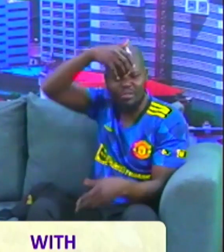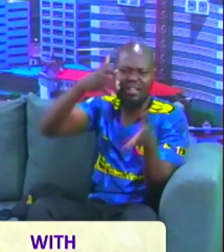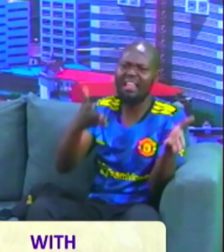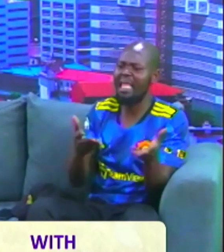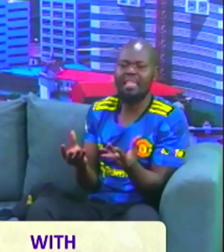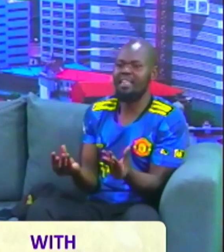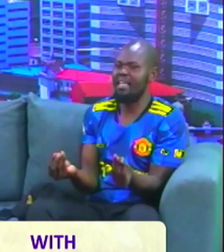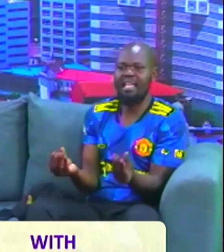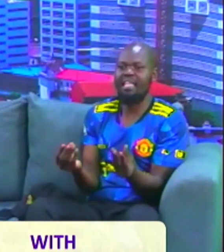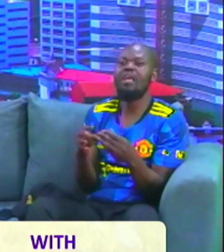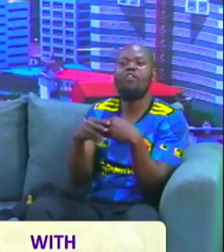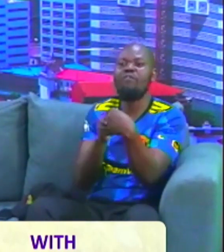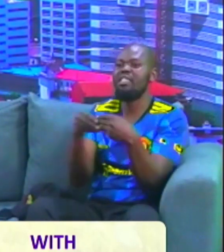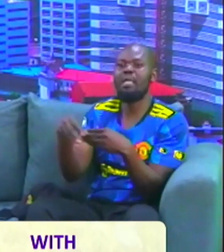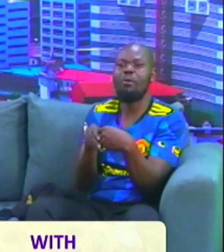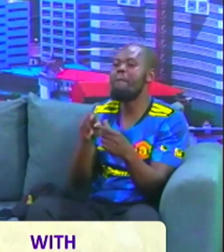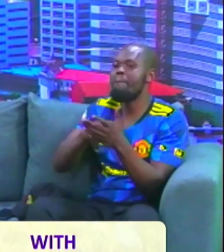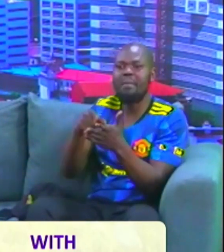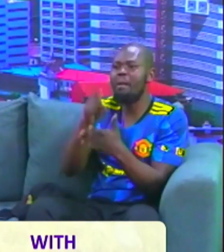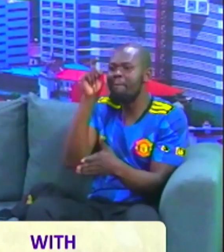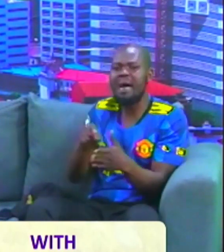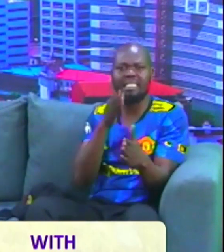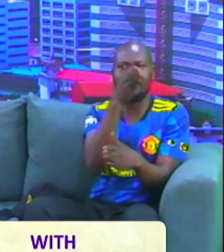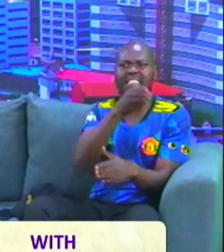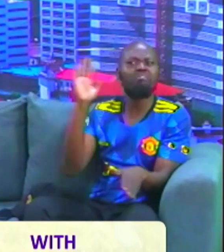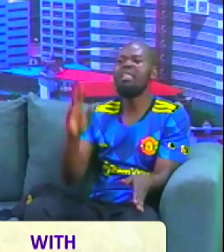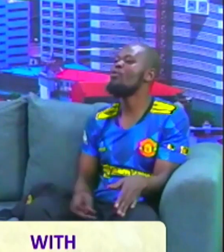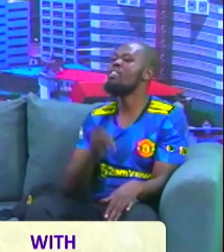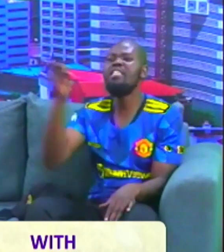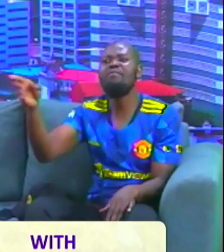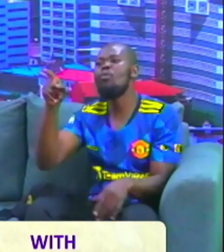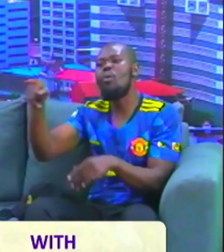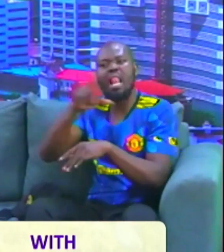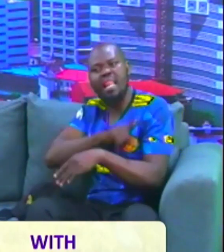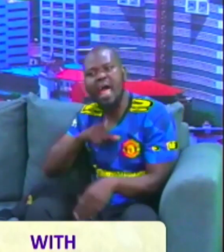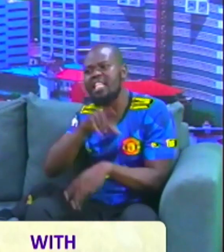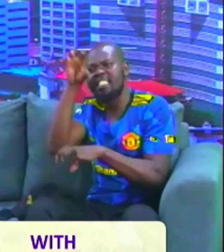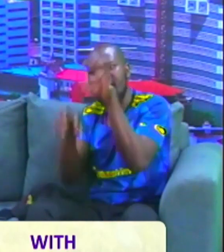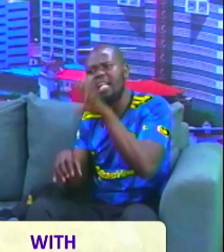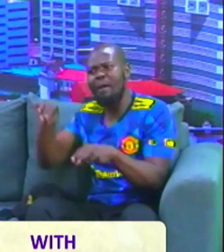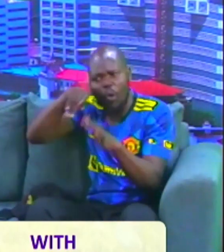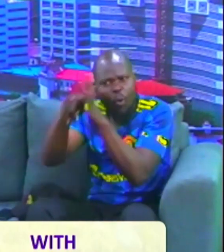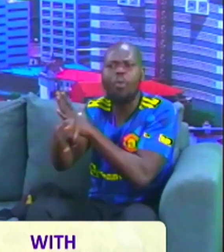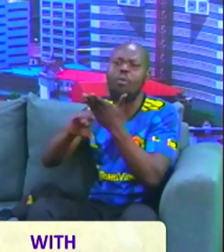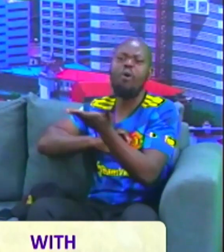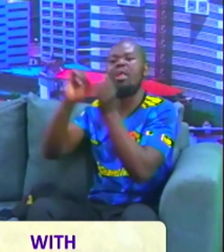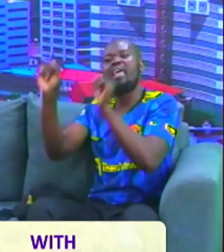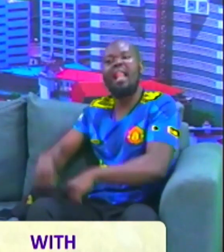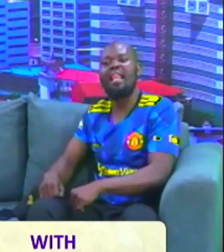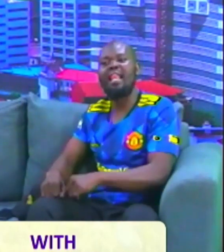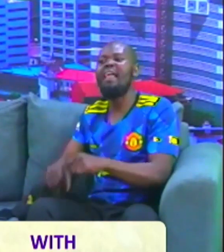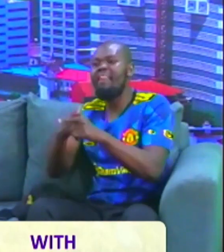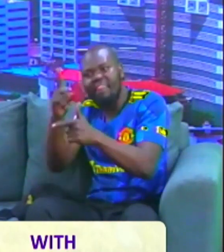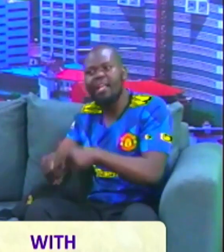relaxed a little bit. We have Anthony is there. Garnacho, yes. Yeah, meaning right now it doesn't have to